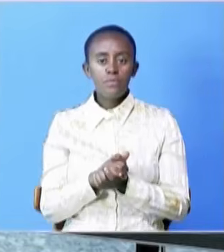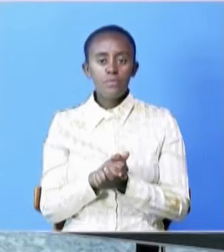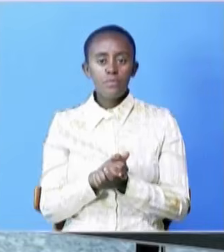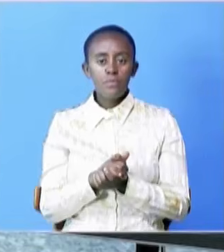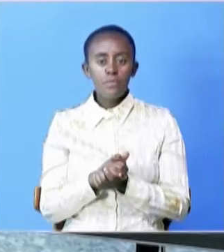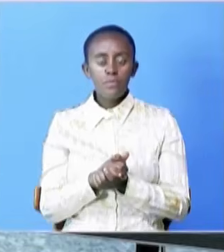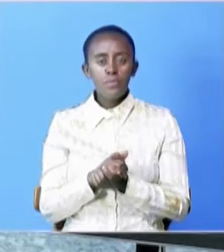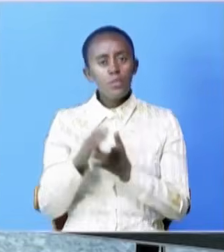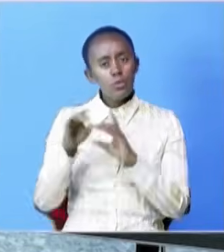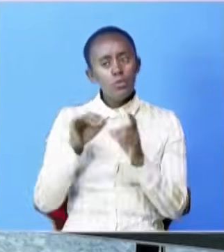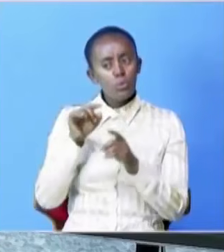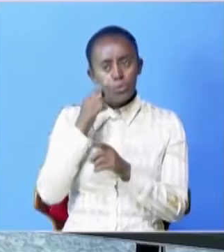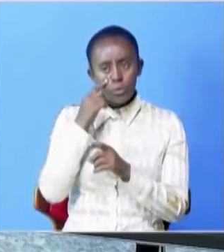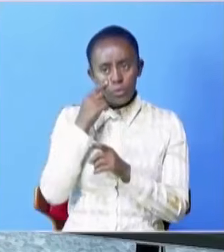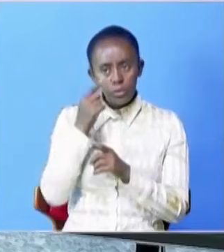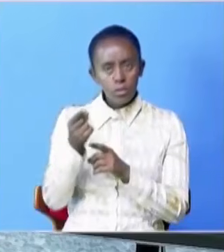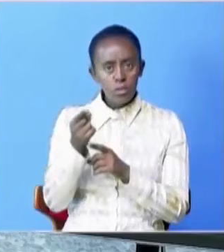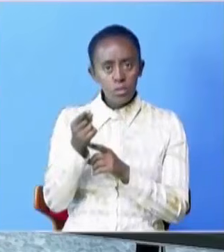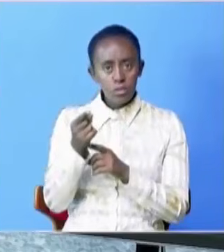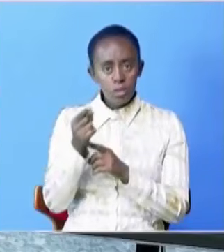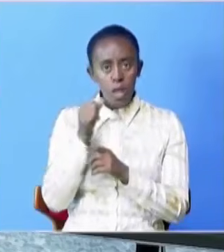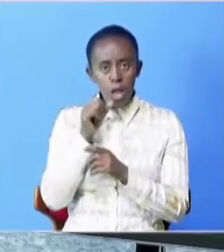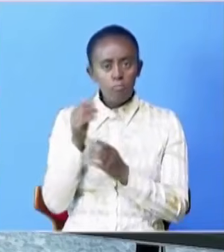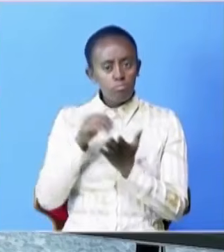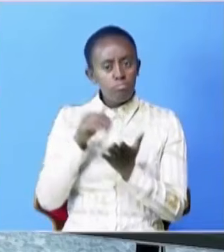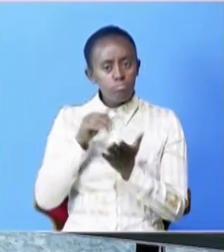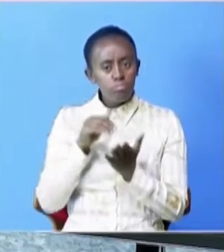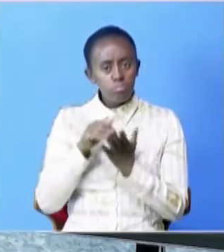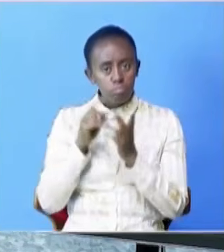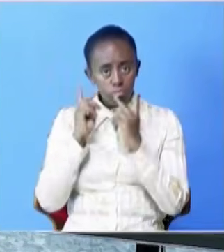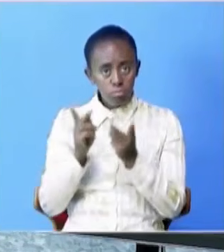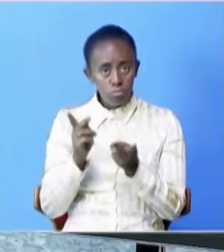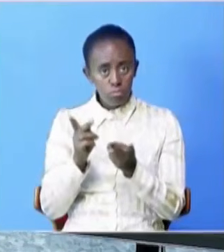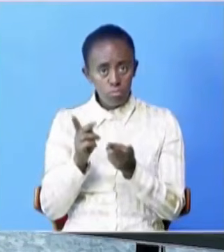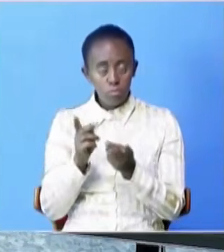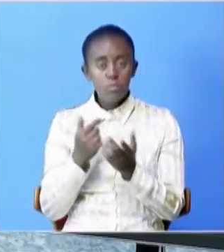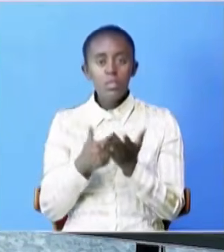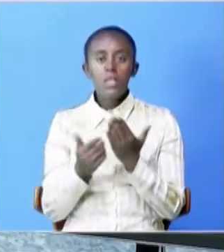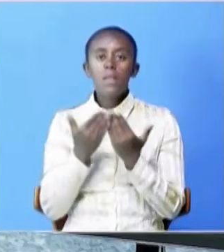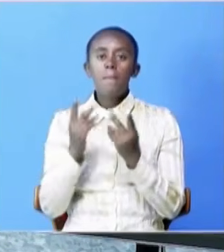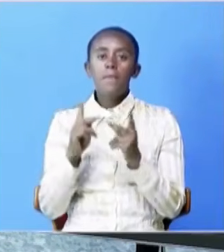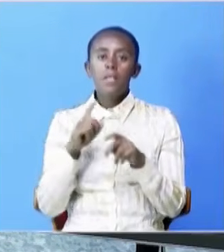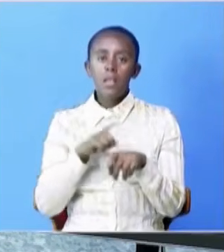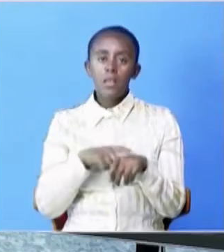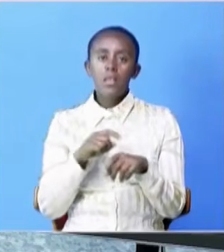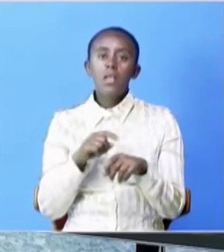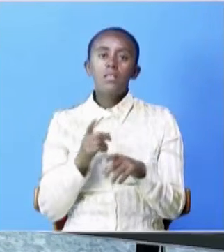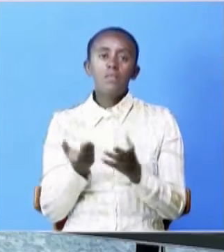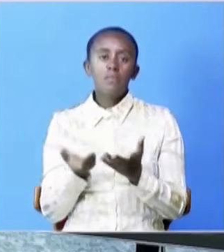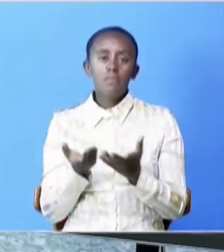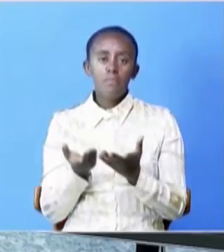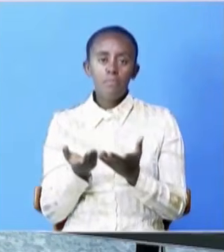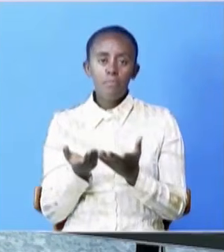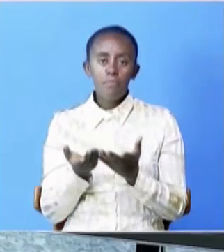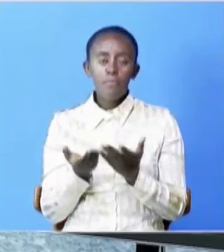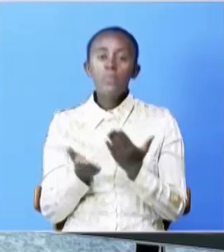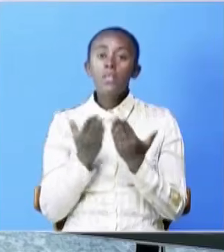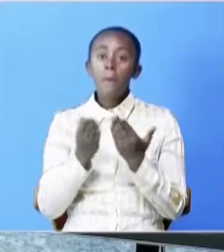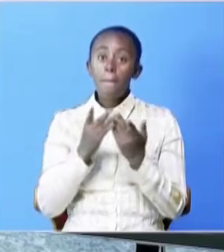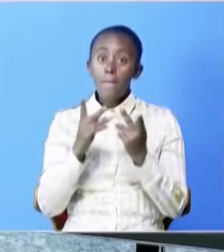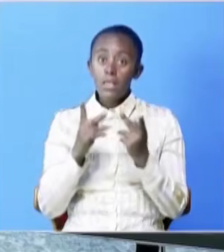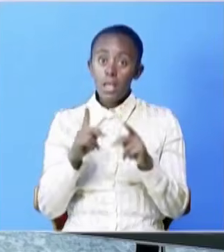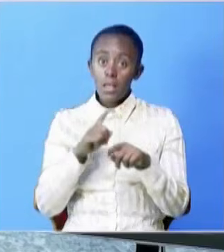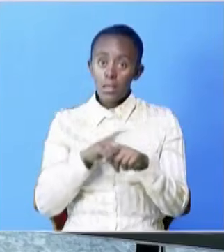Do you see her often? Question mark. So, this is what? A simple present tense. A simple present